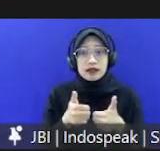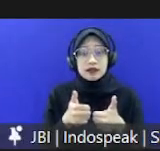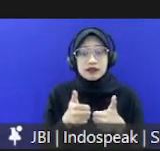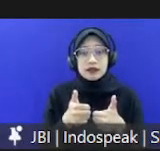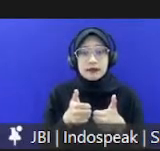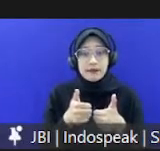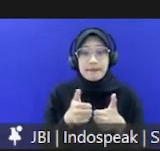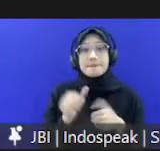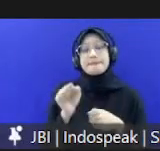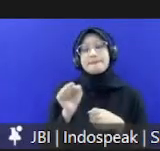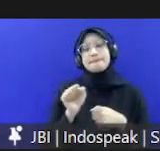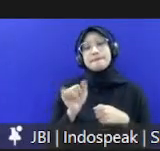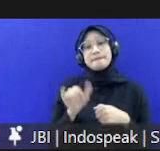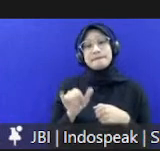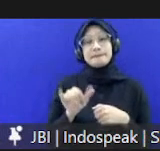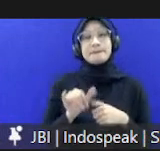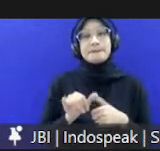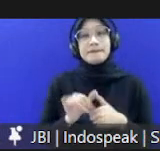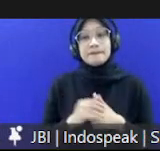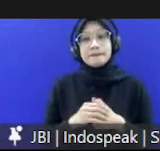Yes. All right, good.